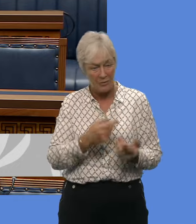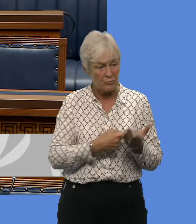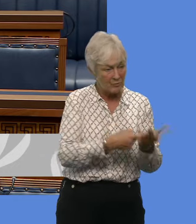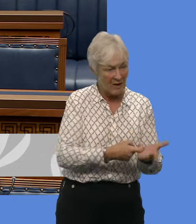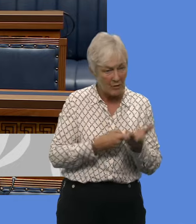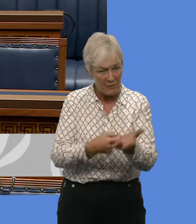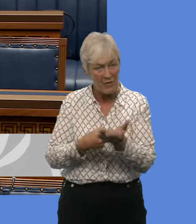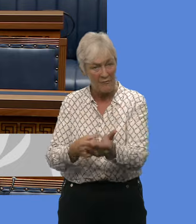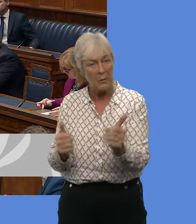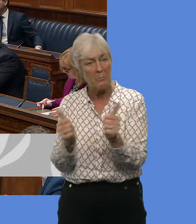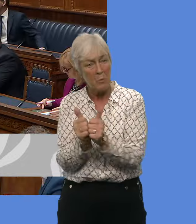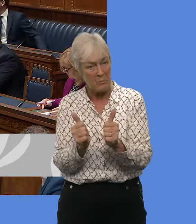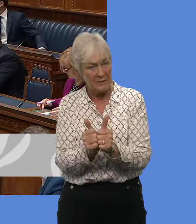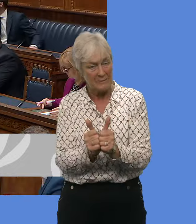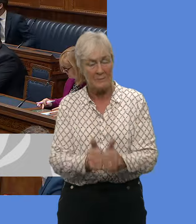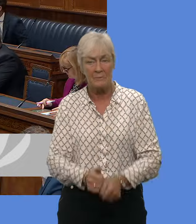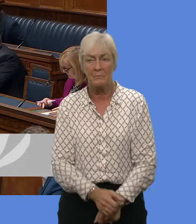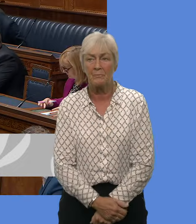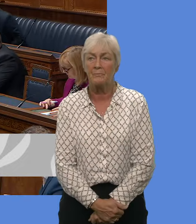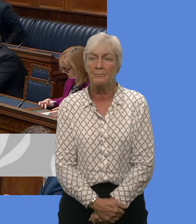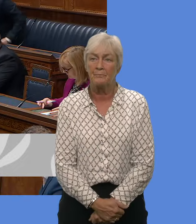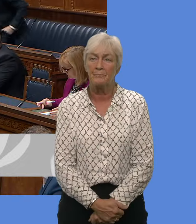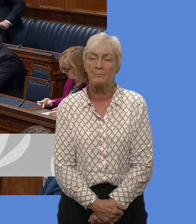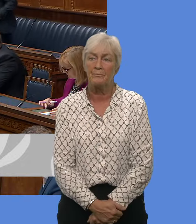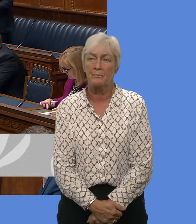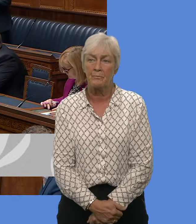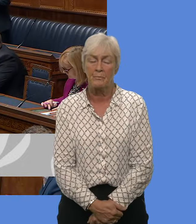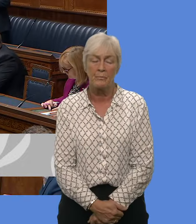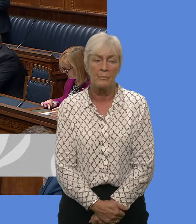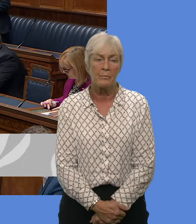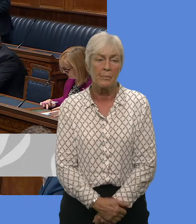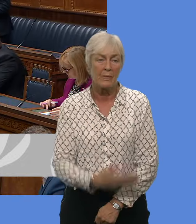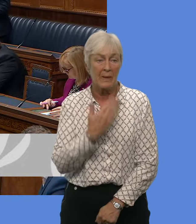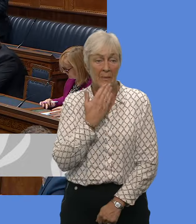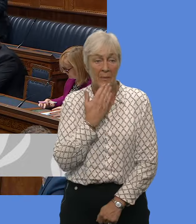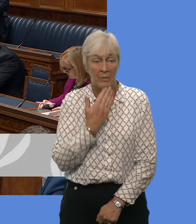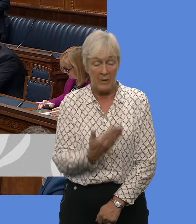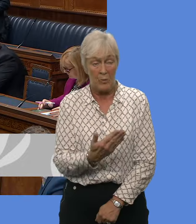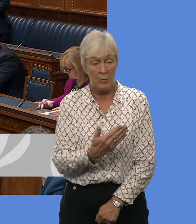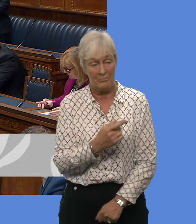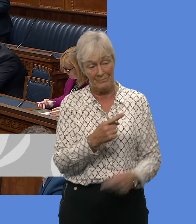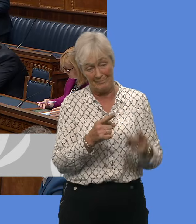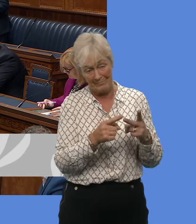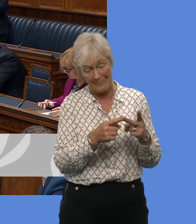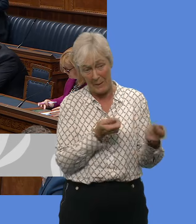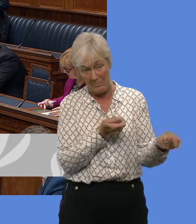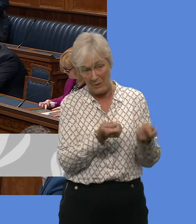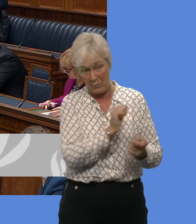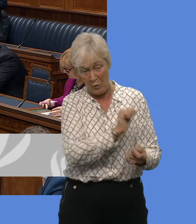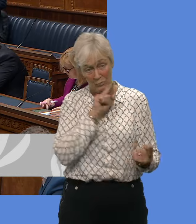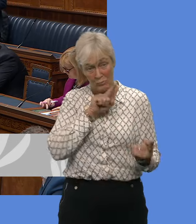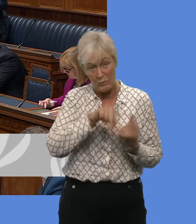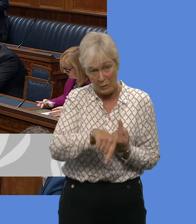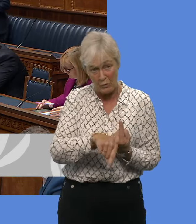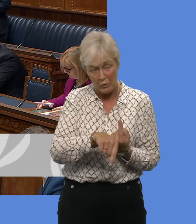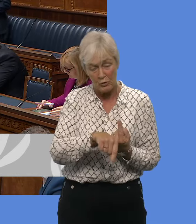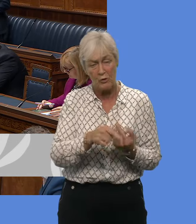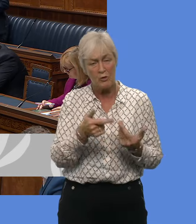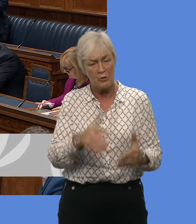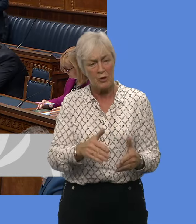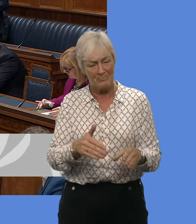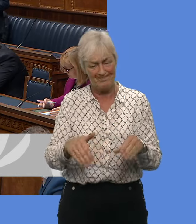appropriate recommendations. Mr. Buckley. Thank you, Mr. Speaker, and I thank the Junior Minister for her answer. Just in the